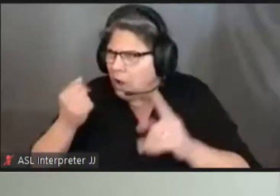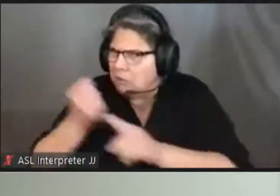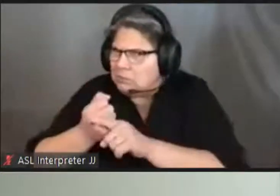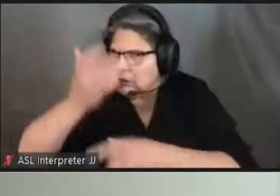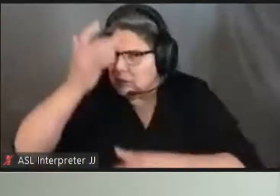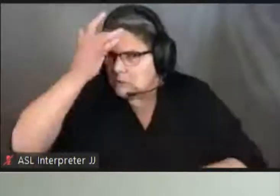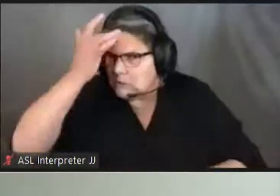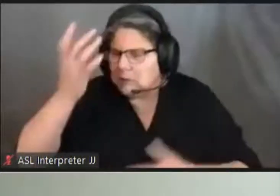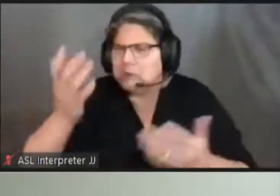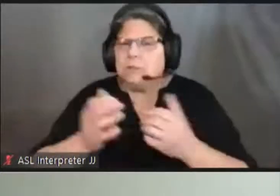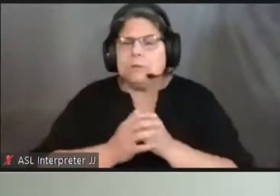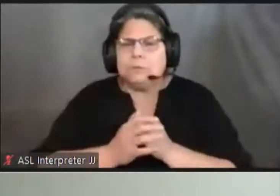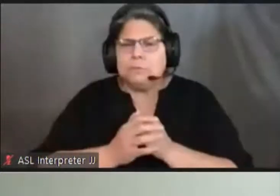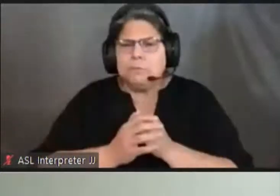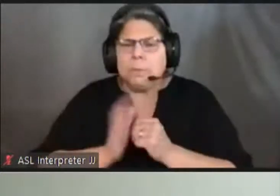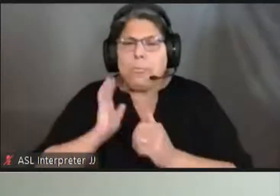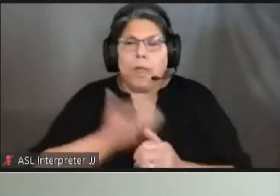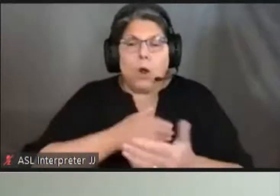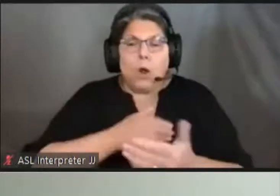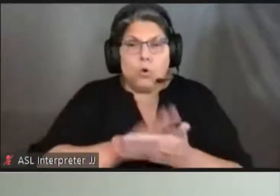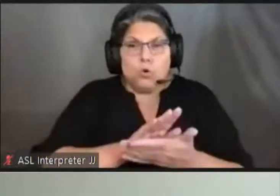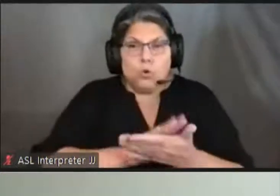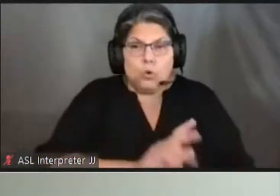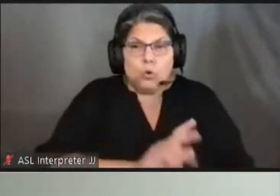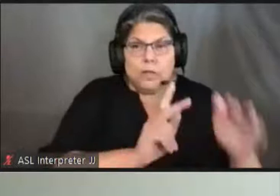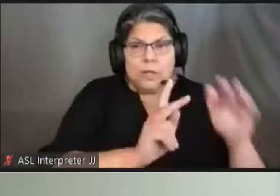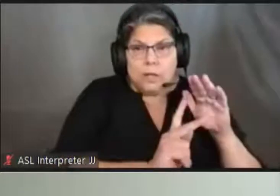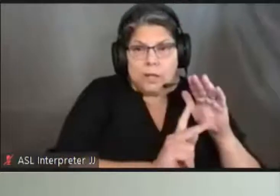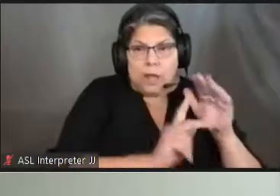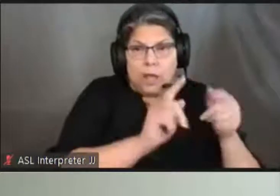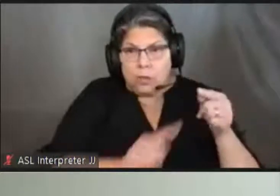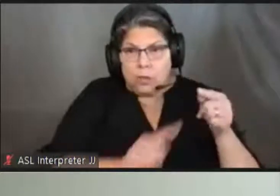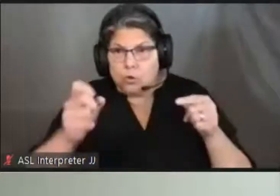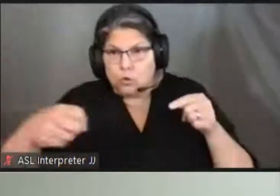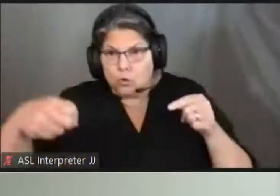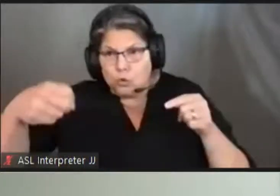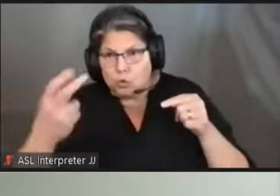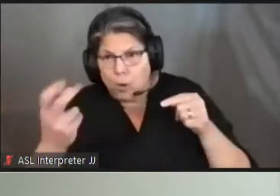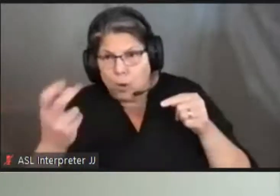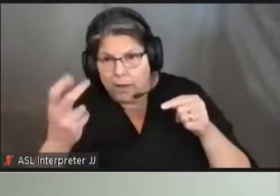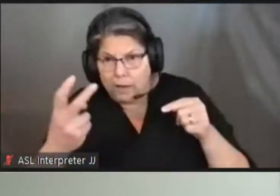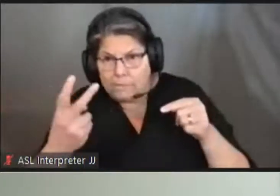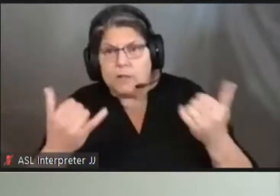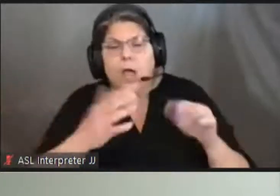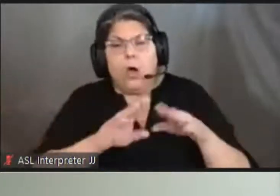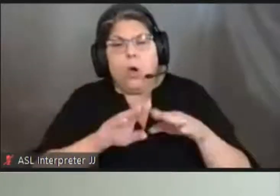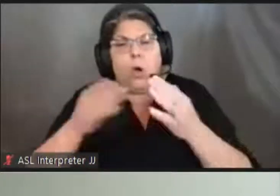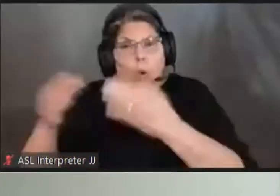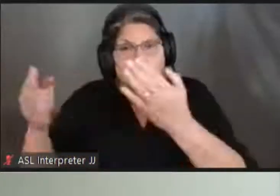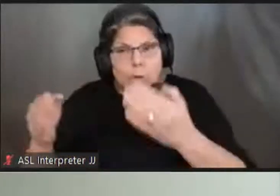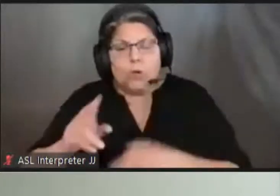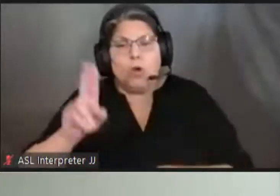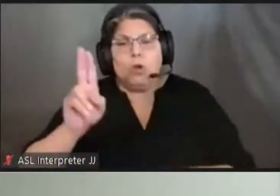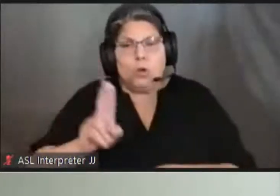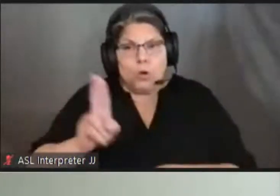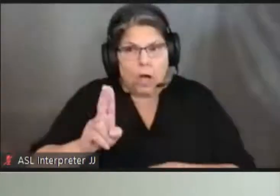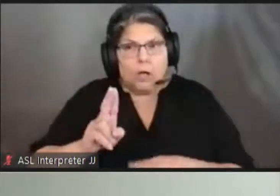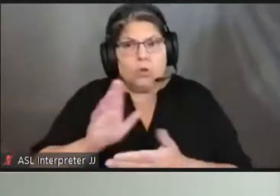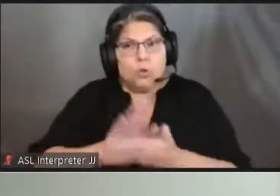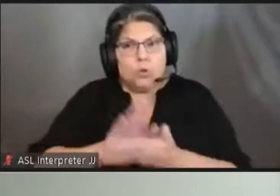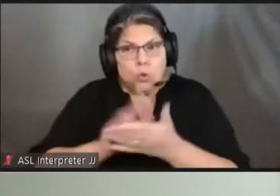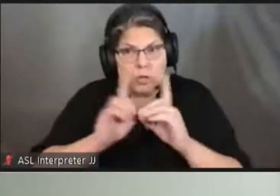Our K-12 schools are opening now, and Ukiah Unified School District has sent me plans for